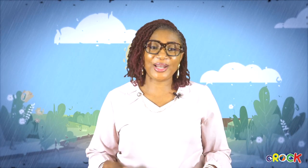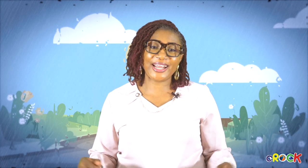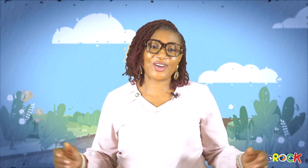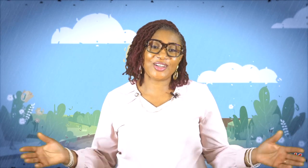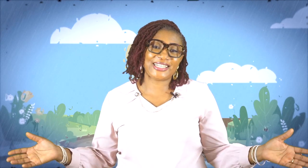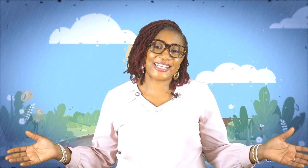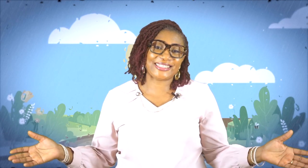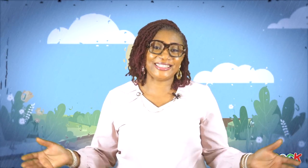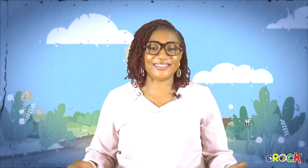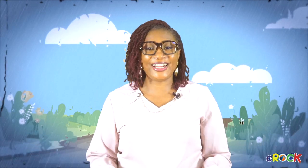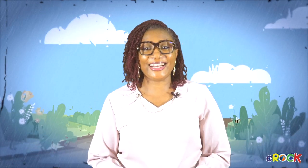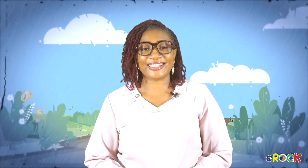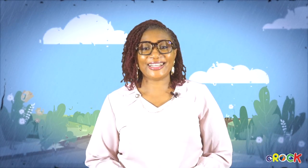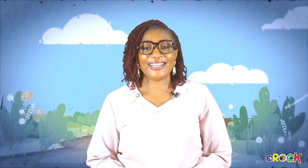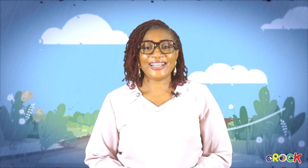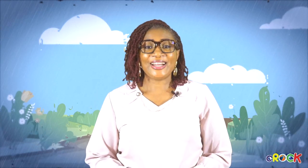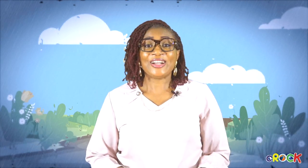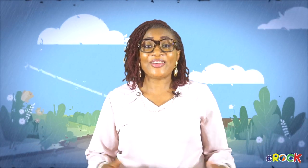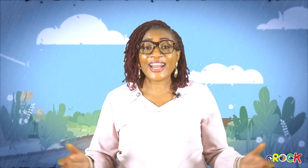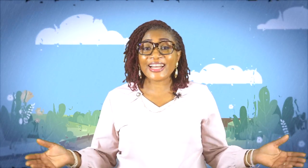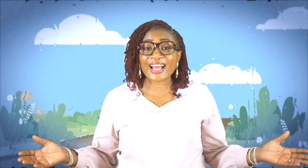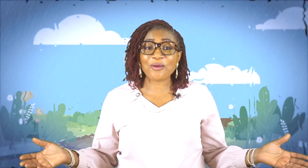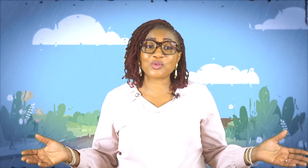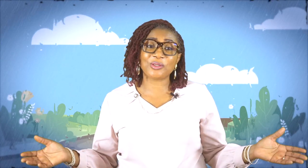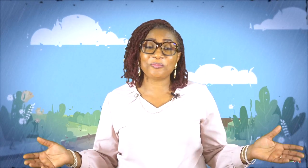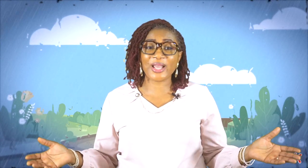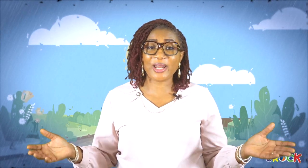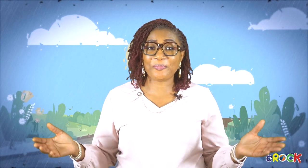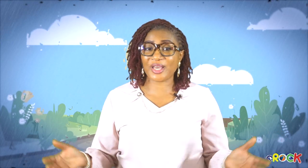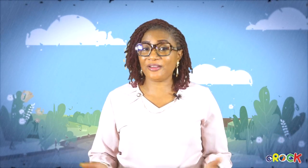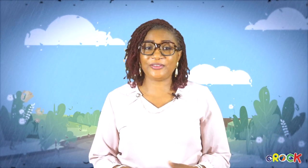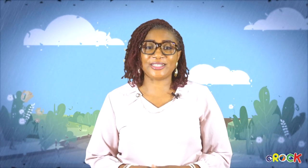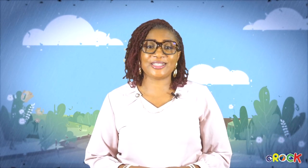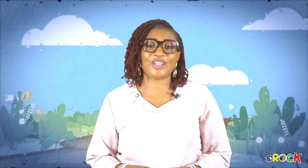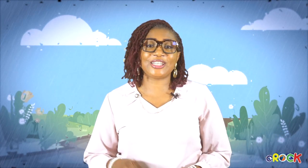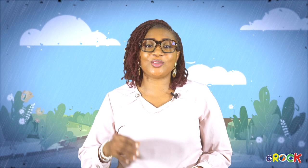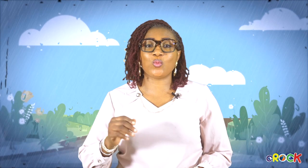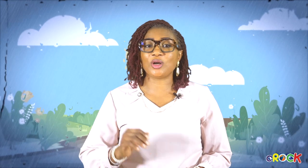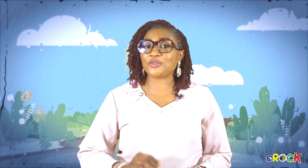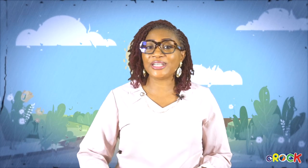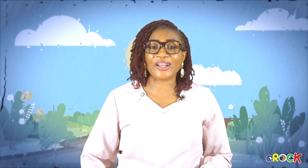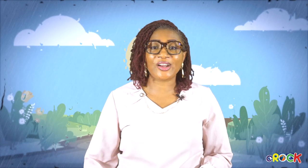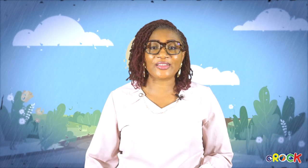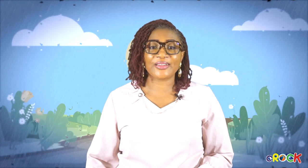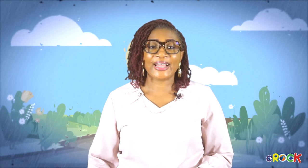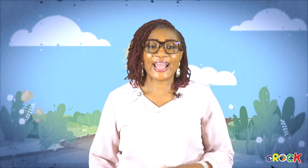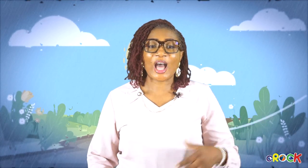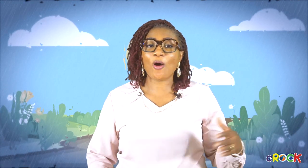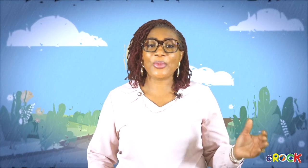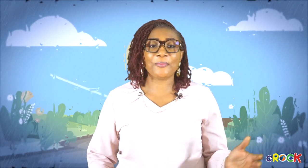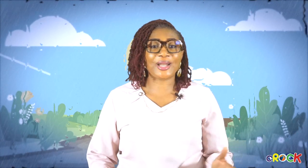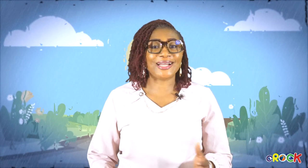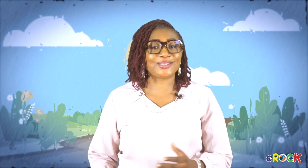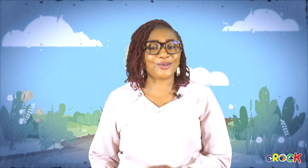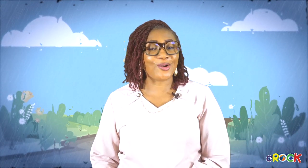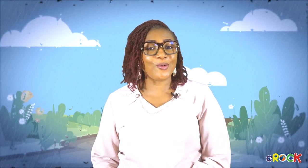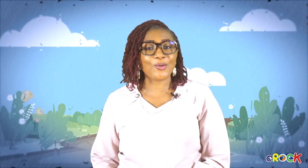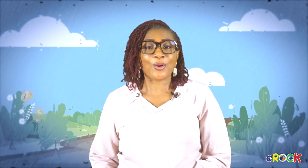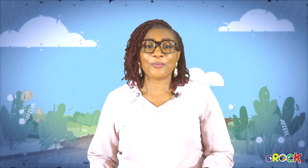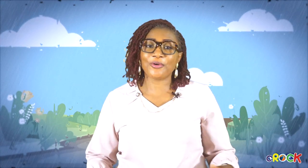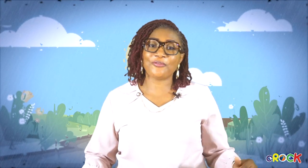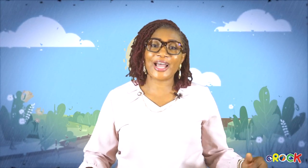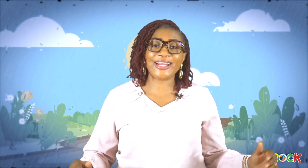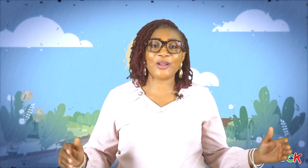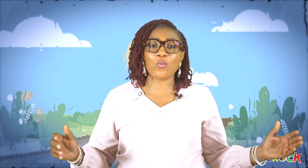ever played or danced in the rain? Rain comes with many benefits, such as watering the earth, helping plants